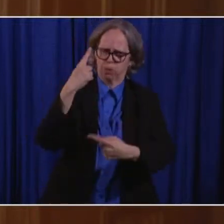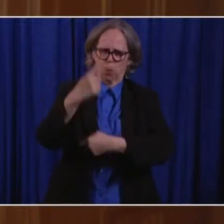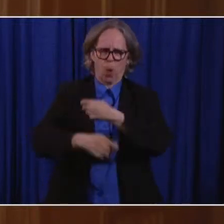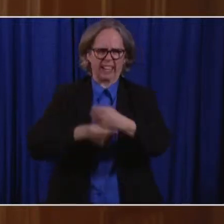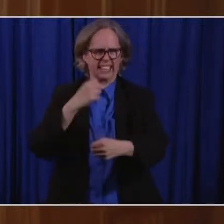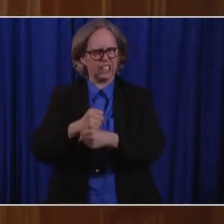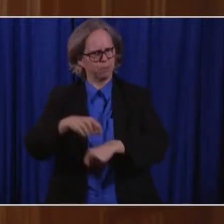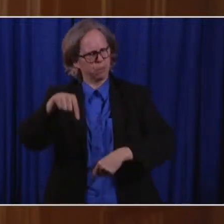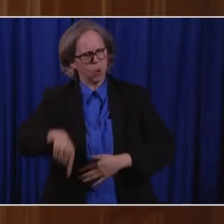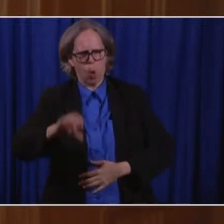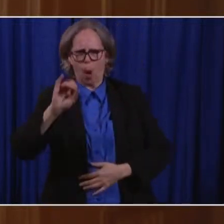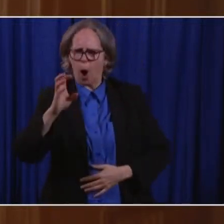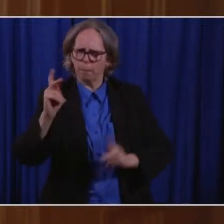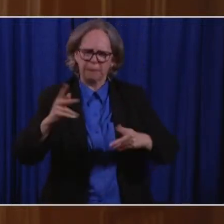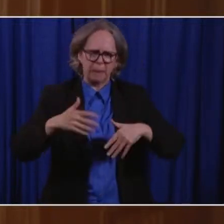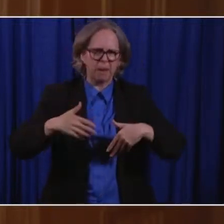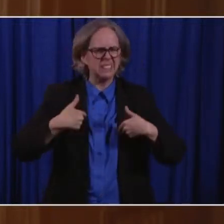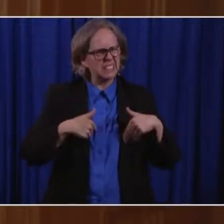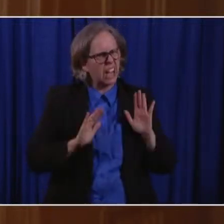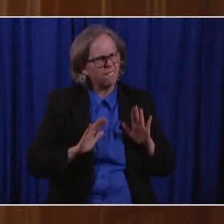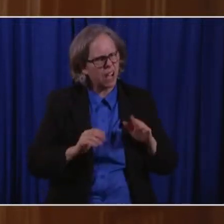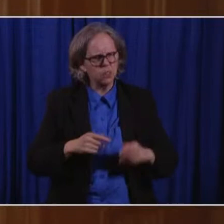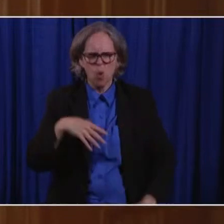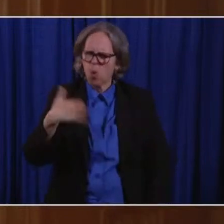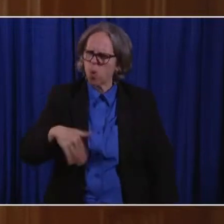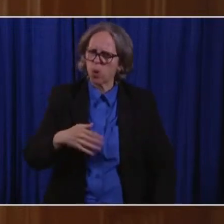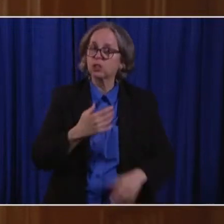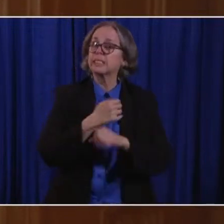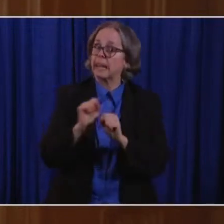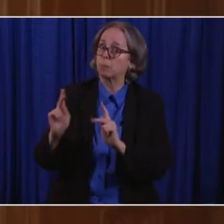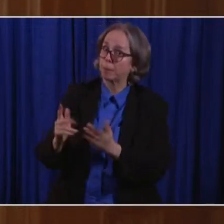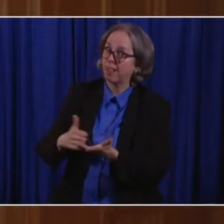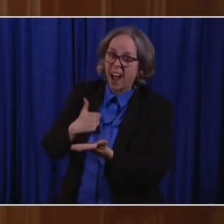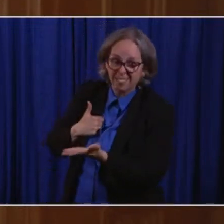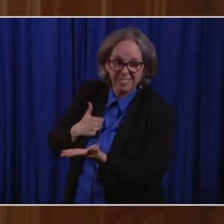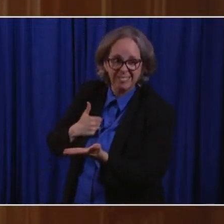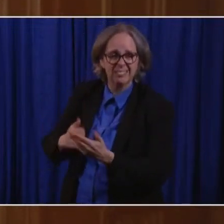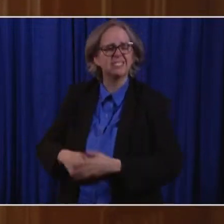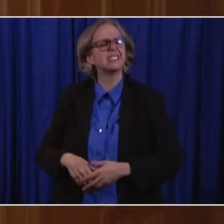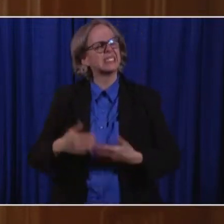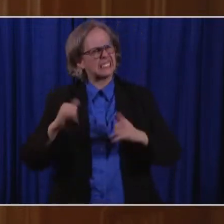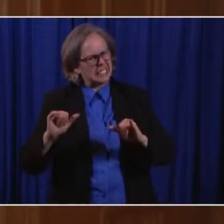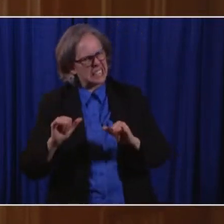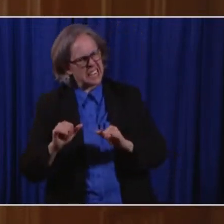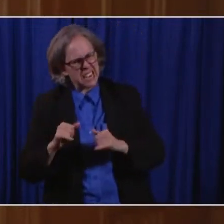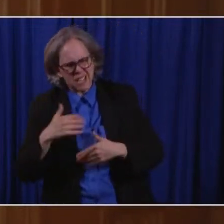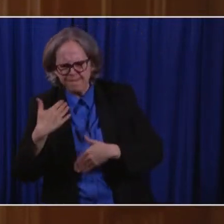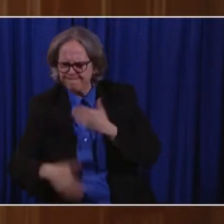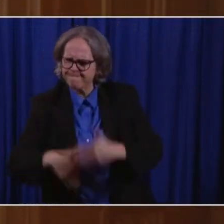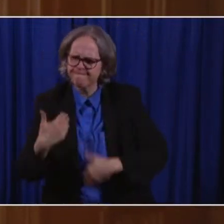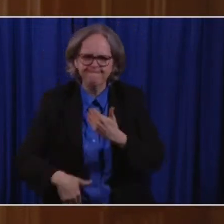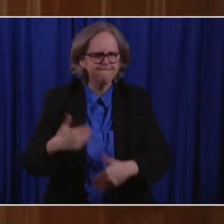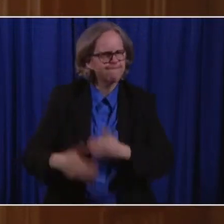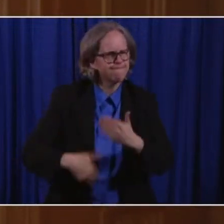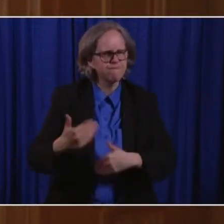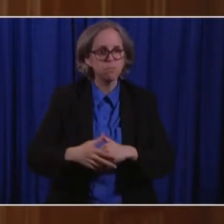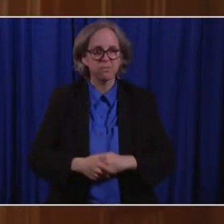lives and keep our state moving forward. What you have done has truly